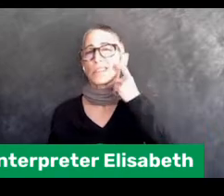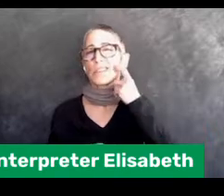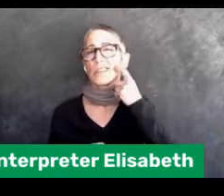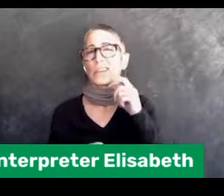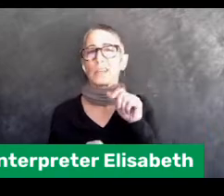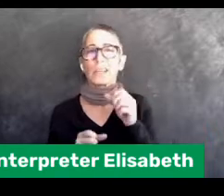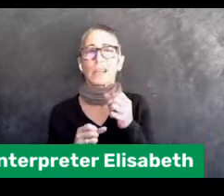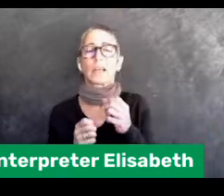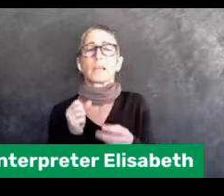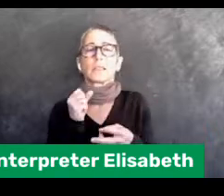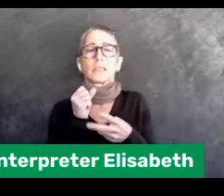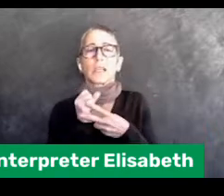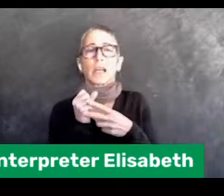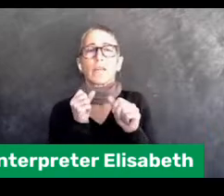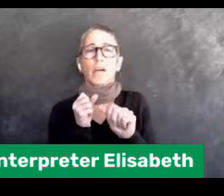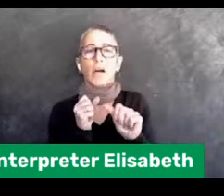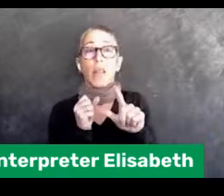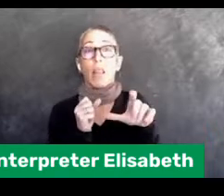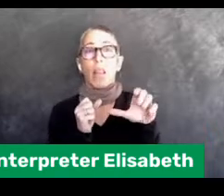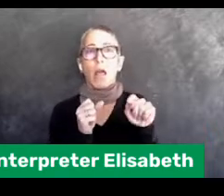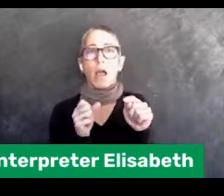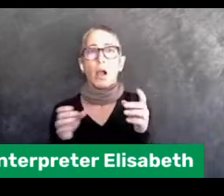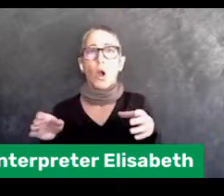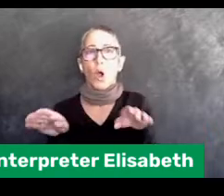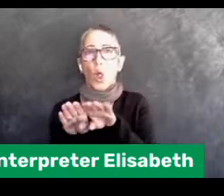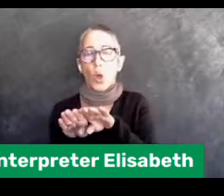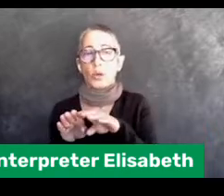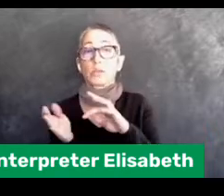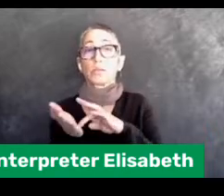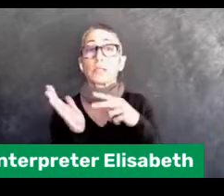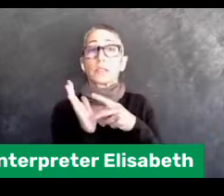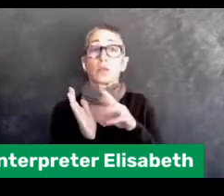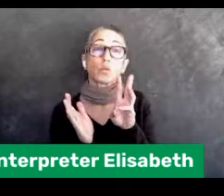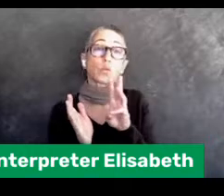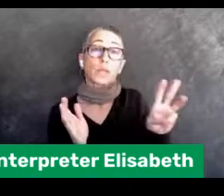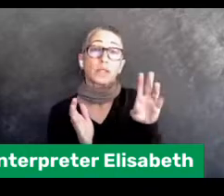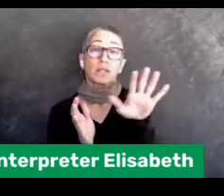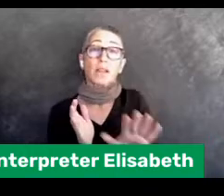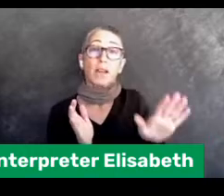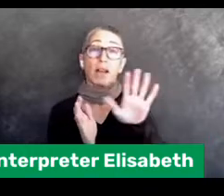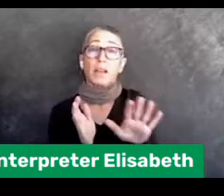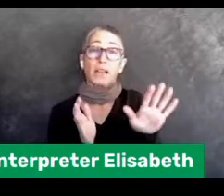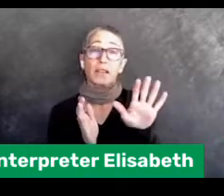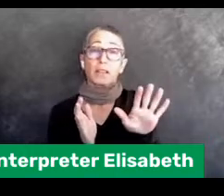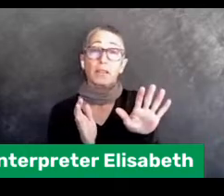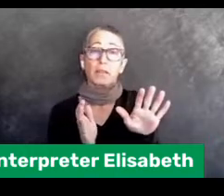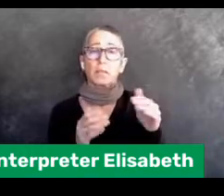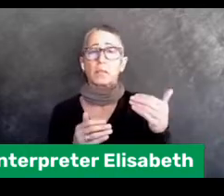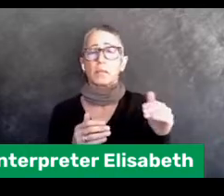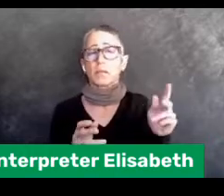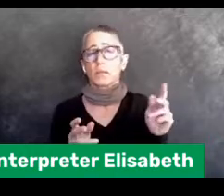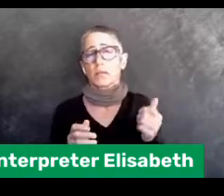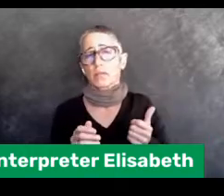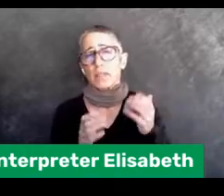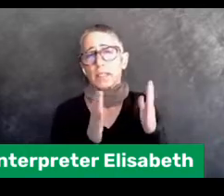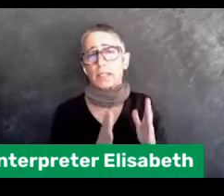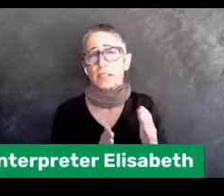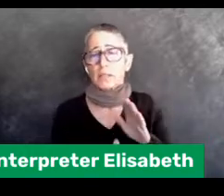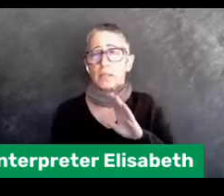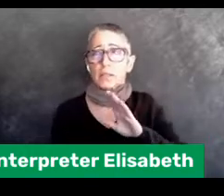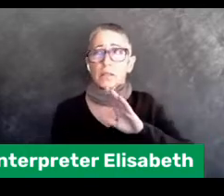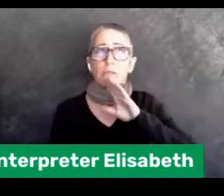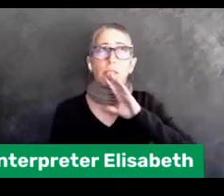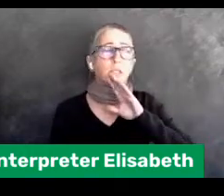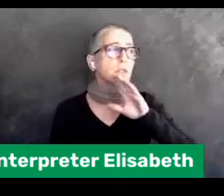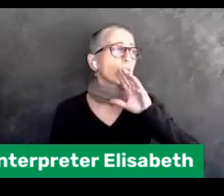Avenue in 2020, many West Side residents were left very frustrated and confused on how they were